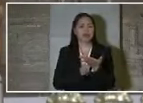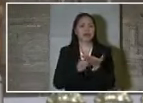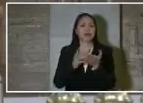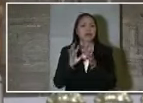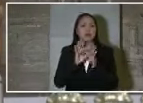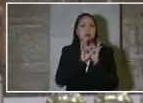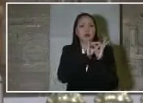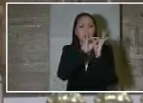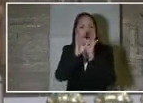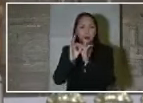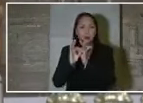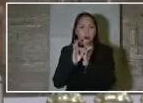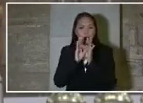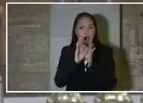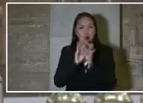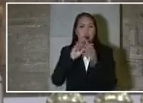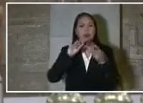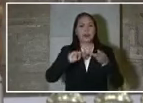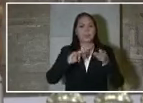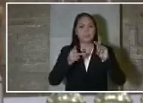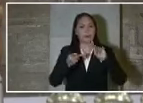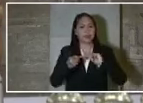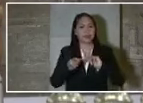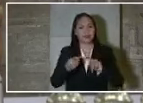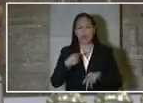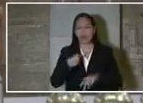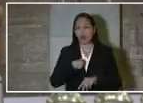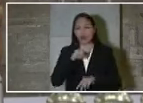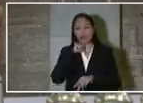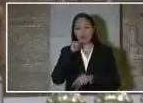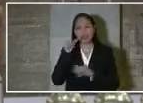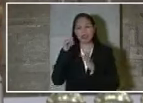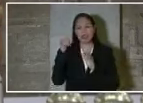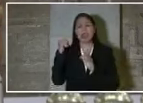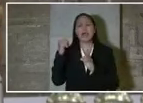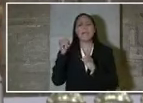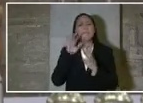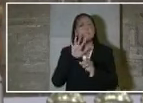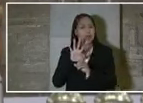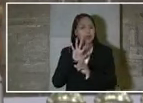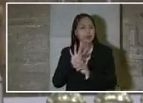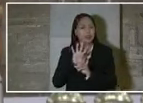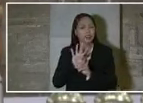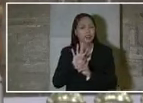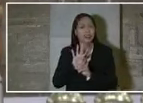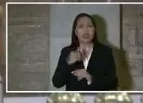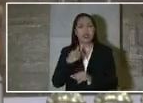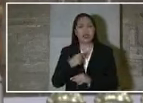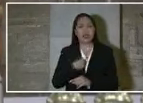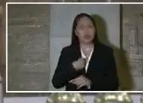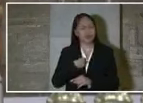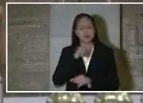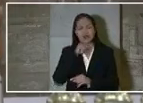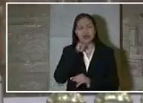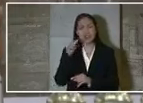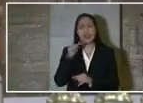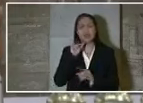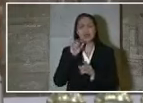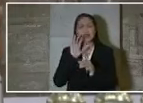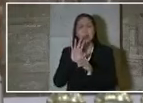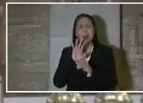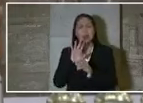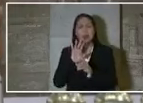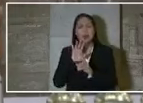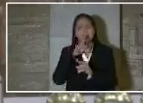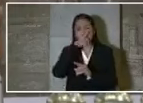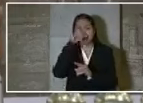co-partners. Hindi ako ang sikat, hindi ako lamang ang dapat sikat. Sa totoo